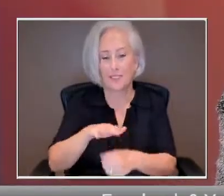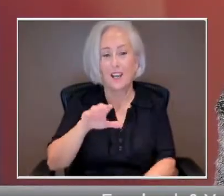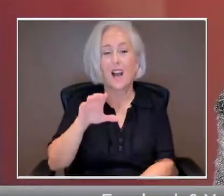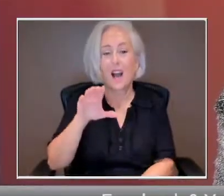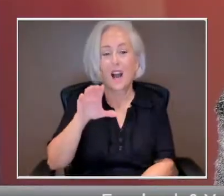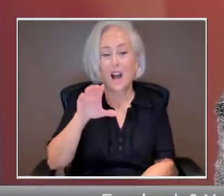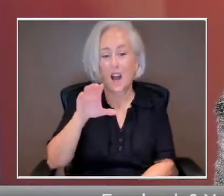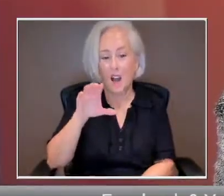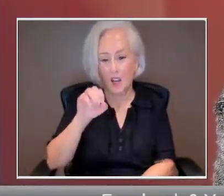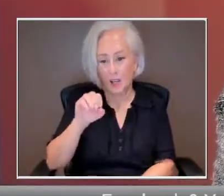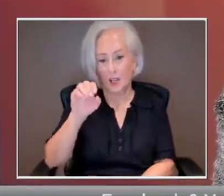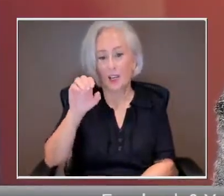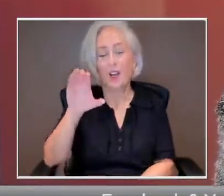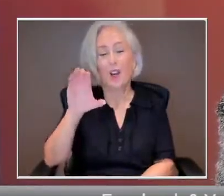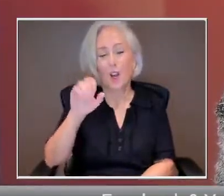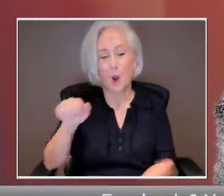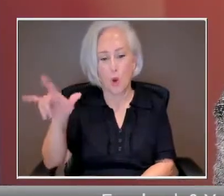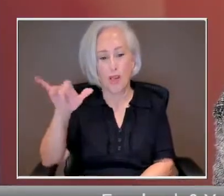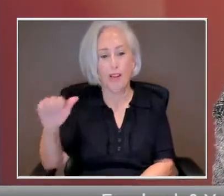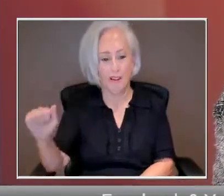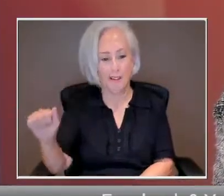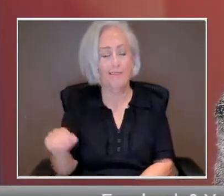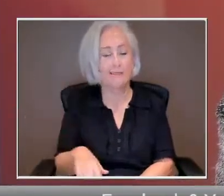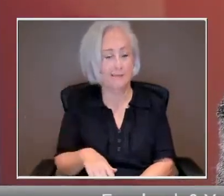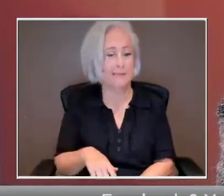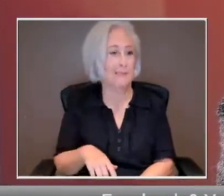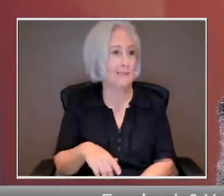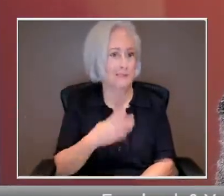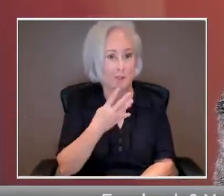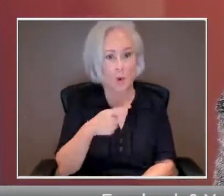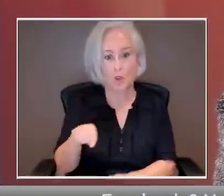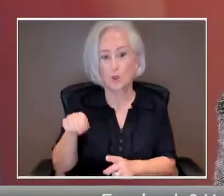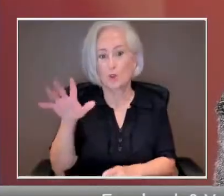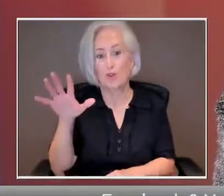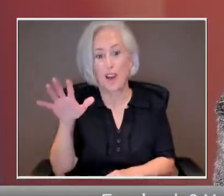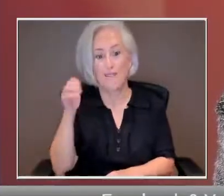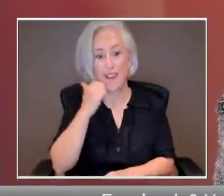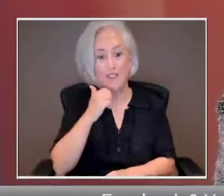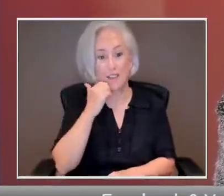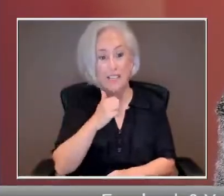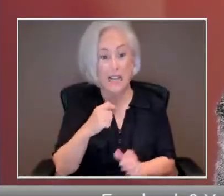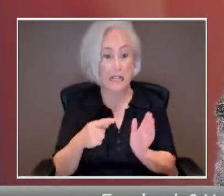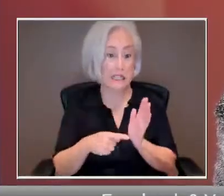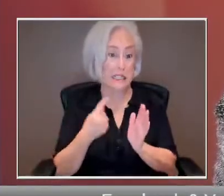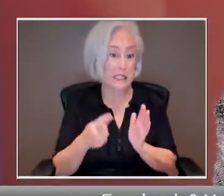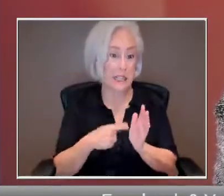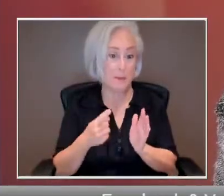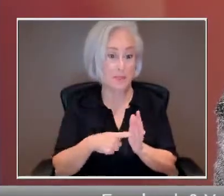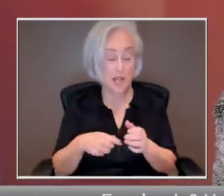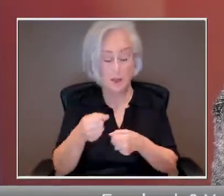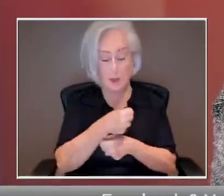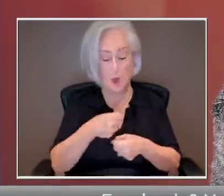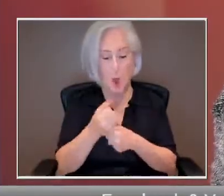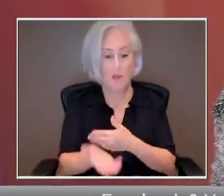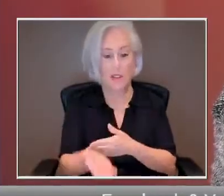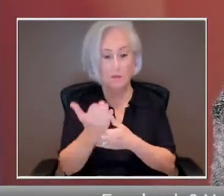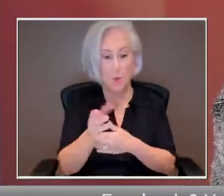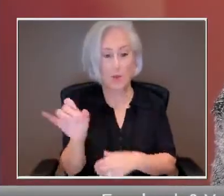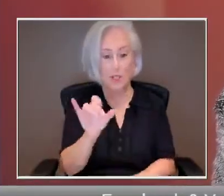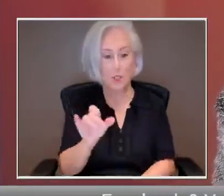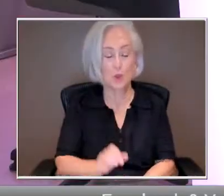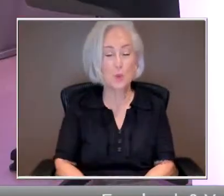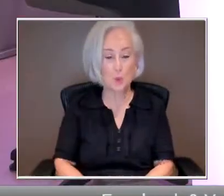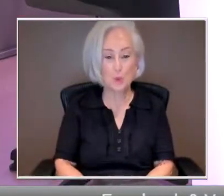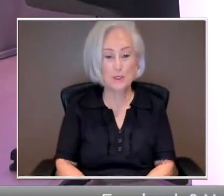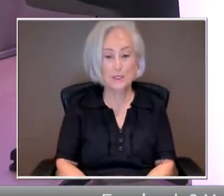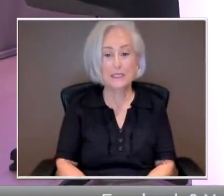much were you drinking a day? I mean, I would drink 4 or 5 sodas a day, and sometimes even maybe a coffee in the morning. So